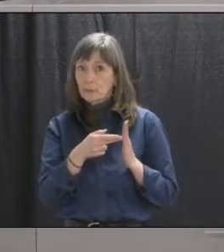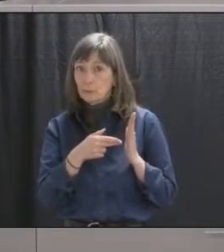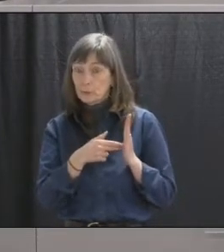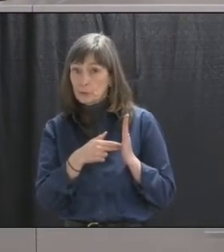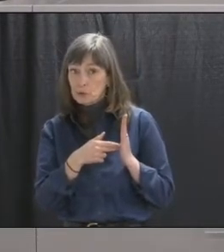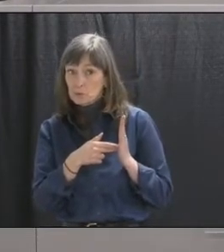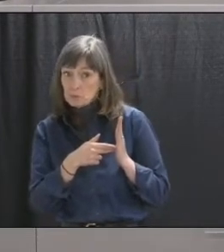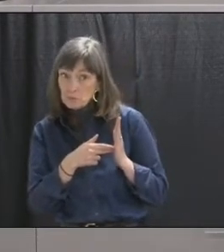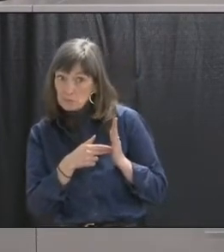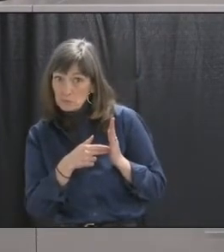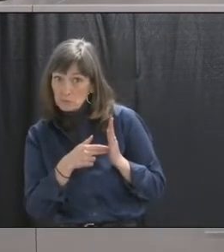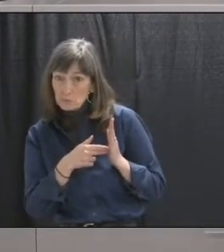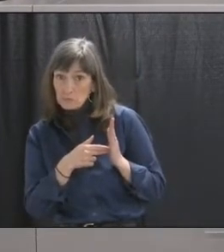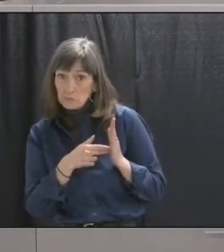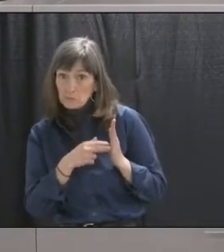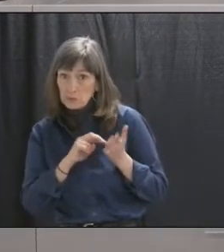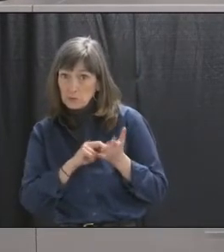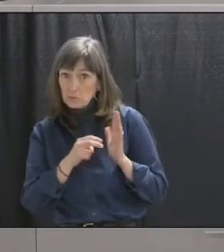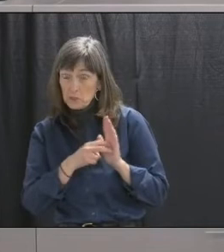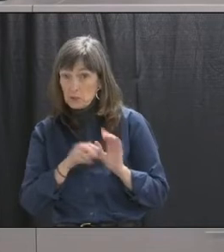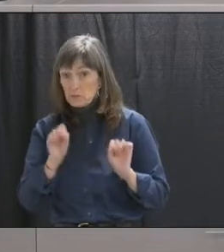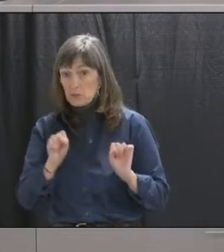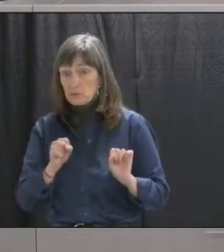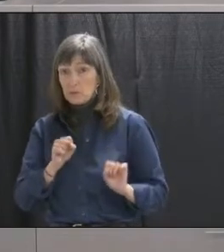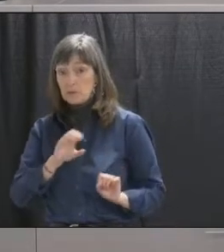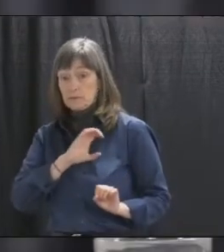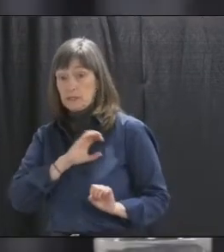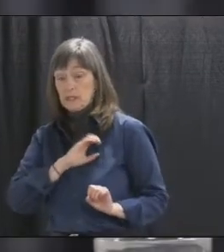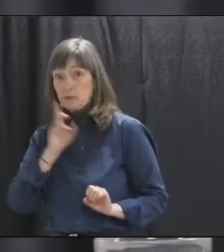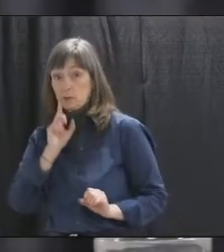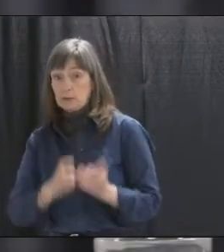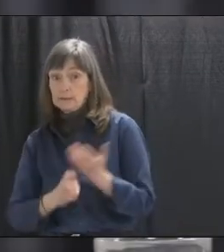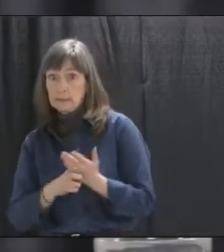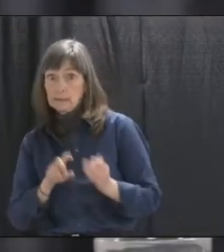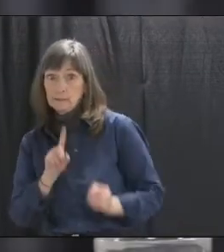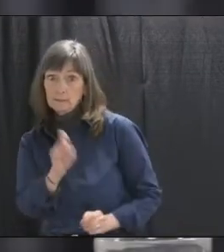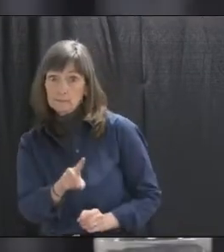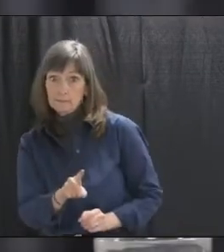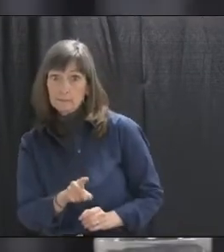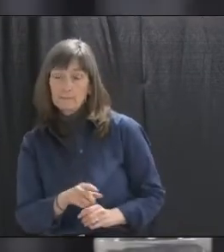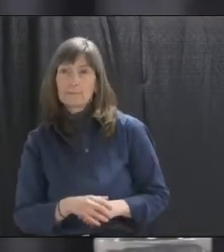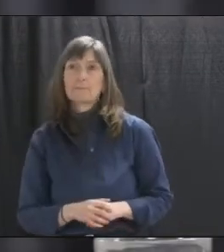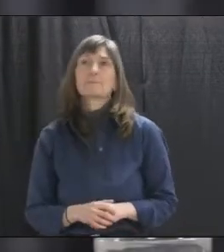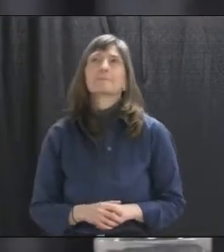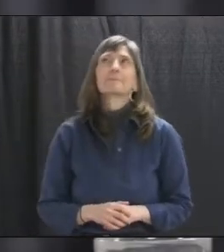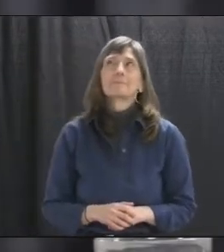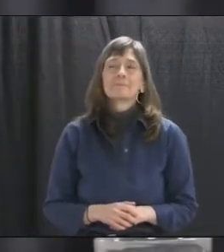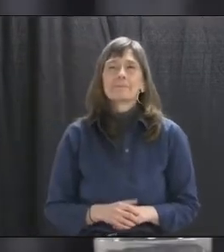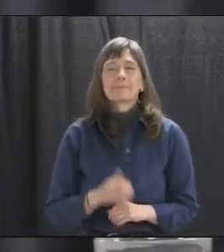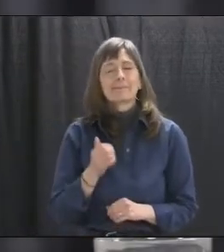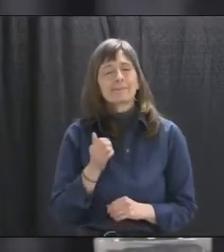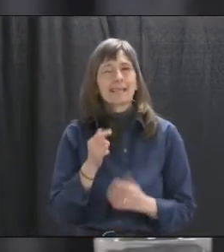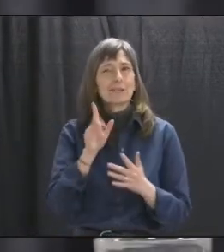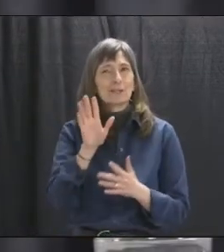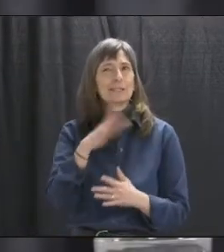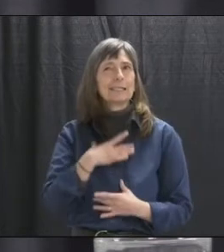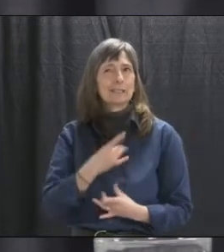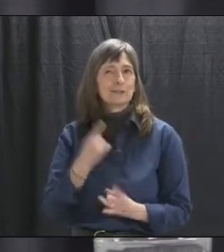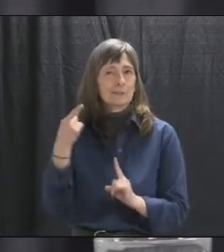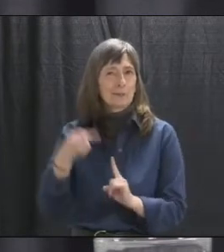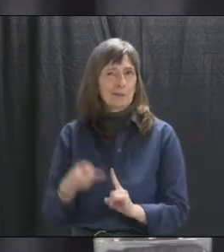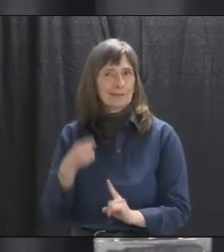something that the RNC would be able to enforce and ticket? I think you're addressing a couple of really interesting things there. I mean,